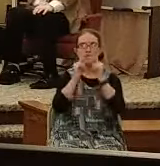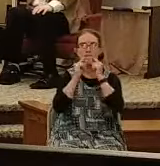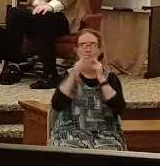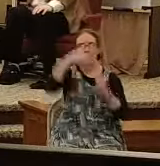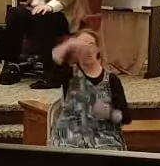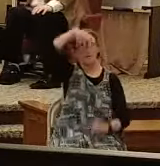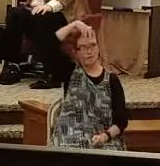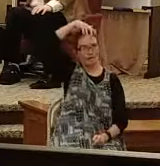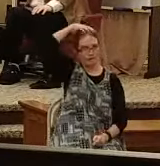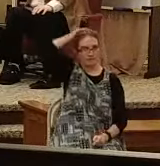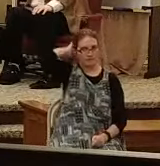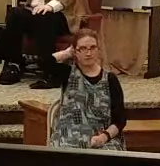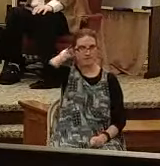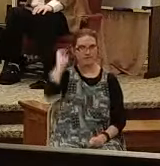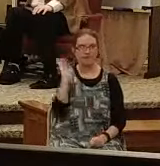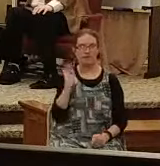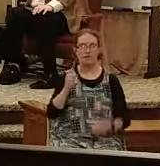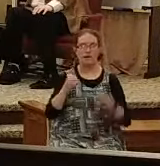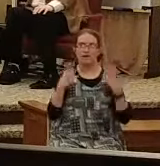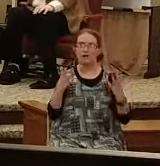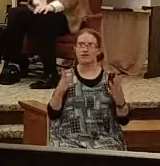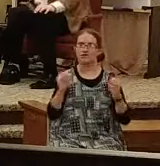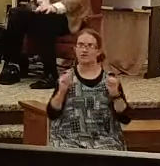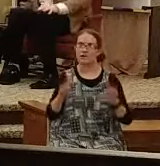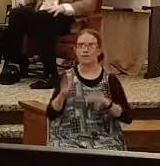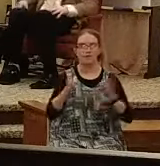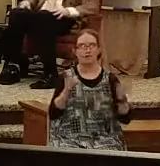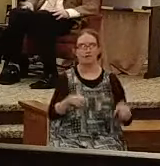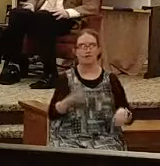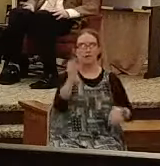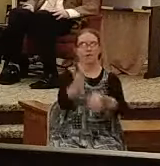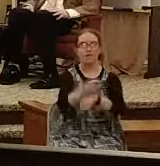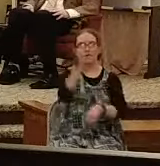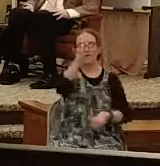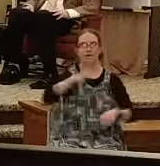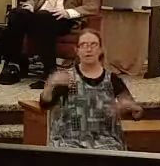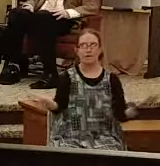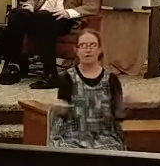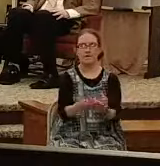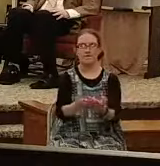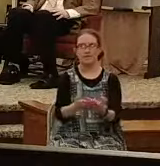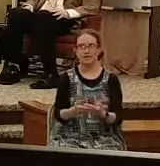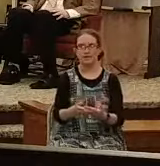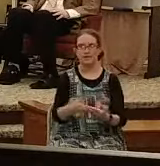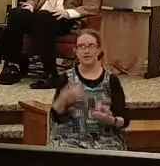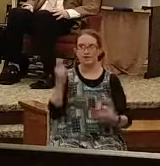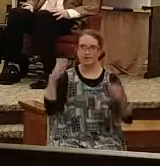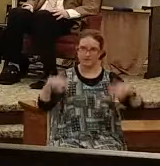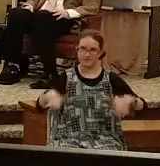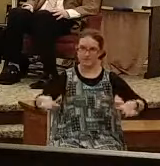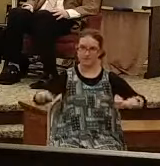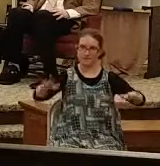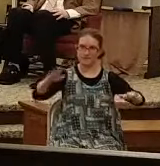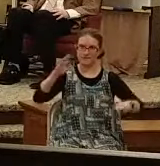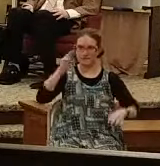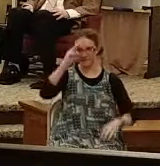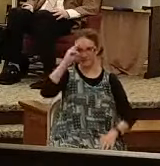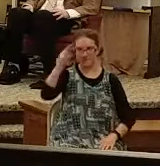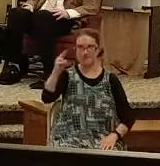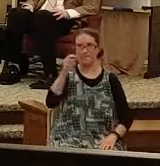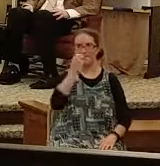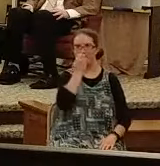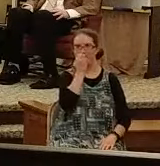lions. How much can we do for the work of God here if we just submit ourselves to him?